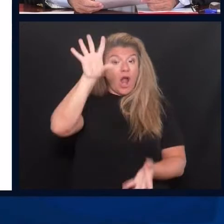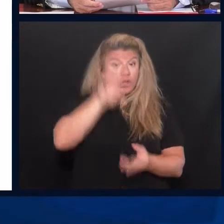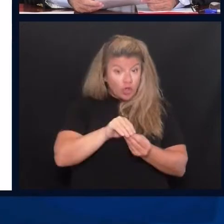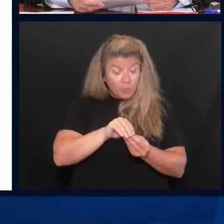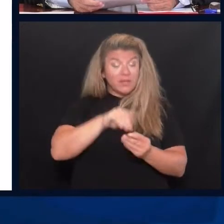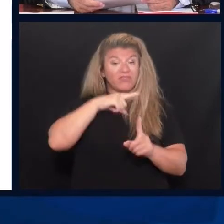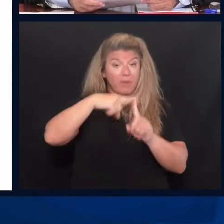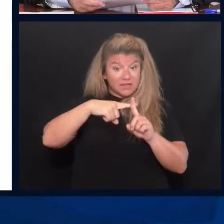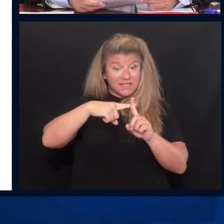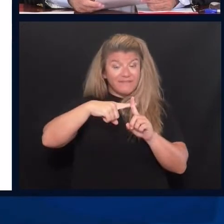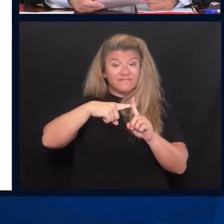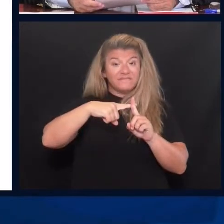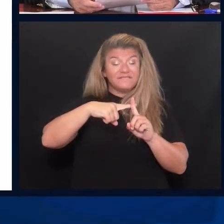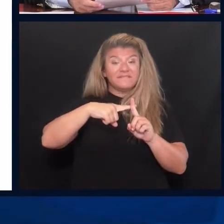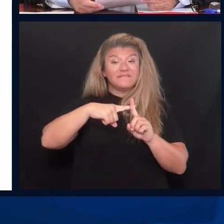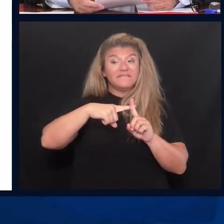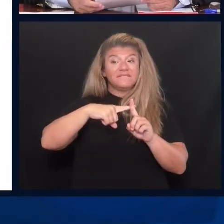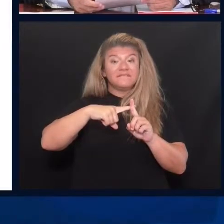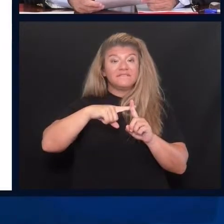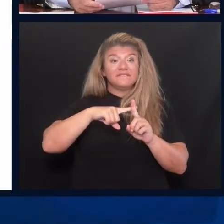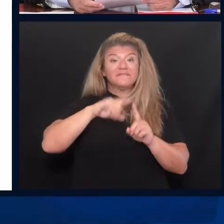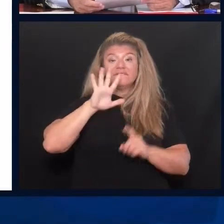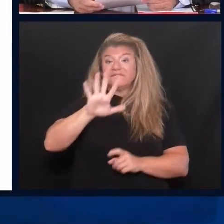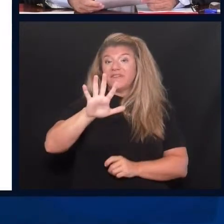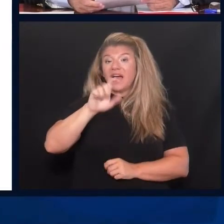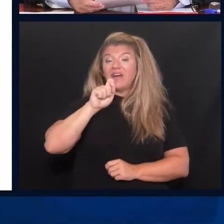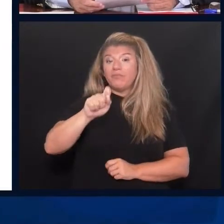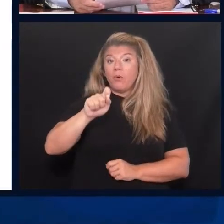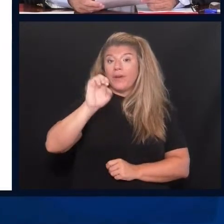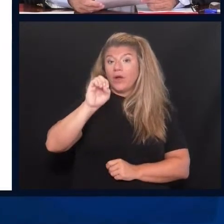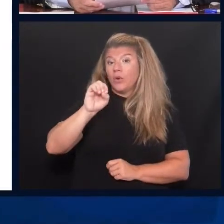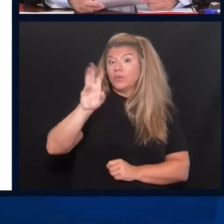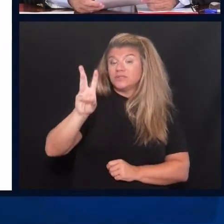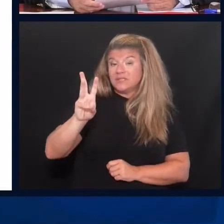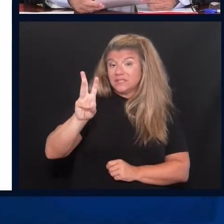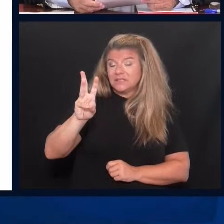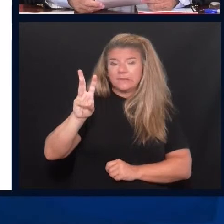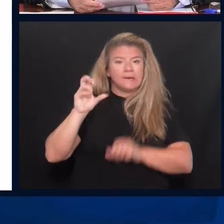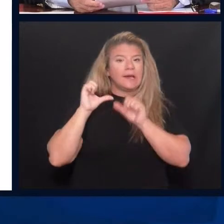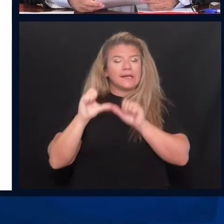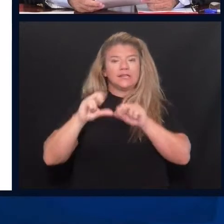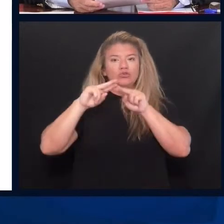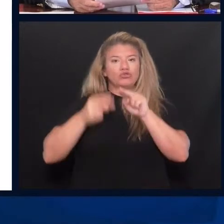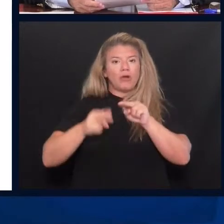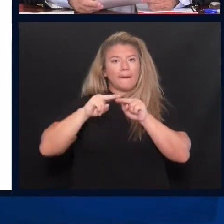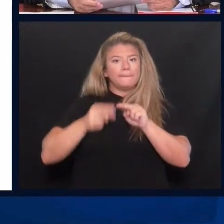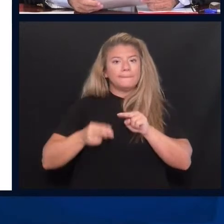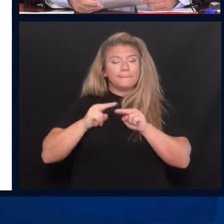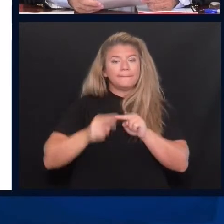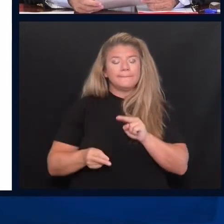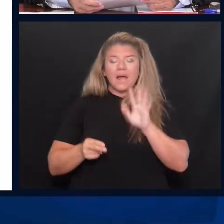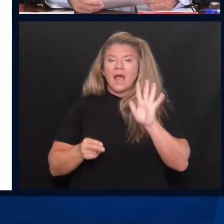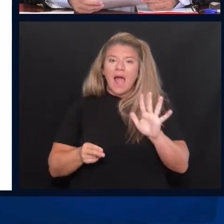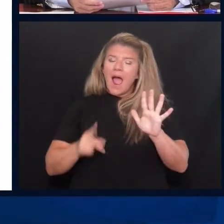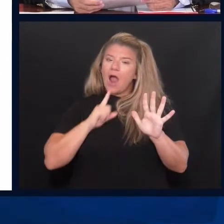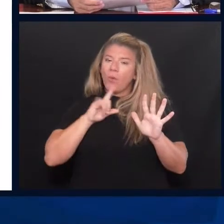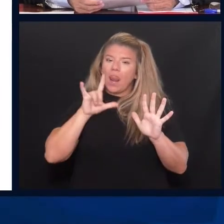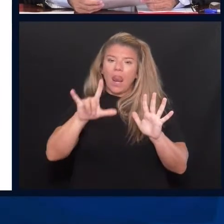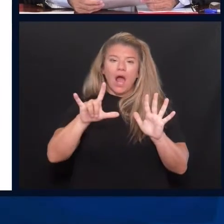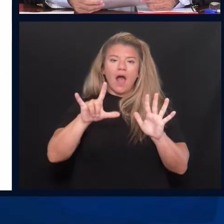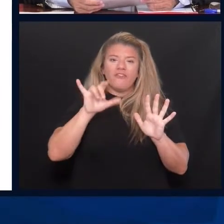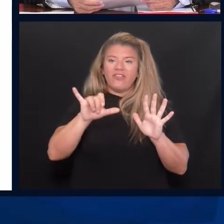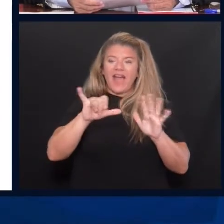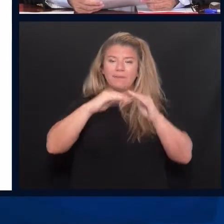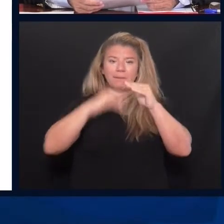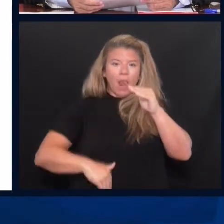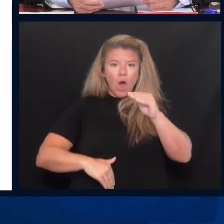cumulative positivity rate is at 5.06. It continues to drop. I'd love to get this below